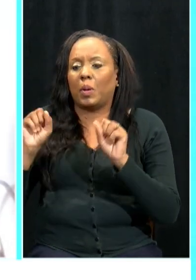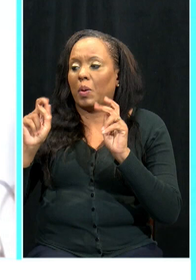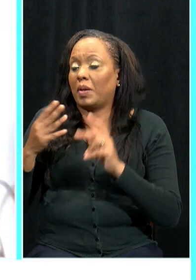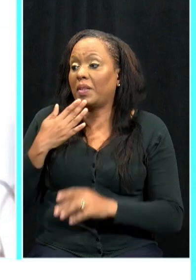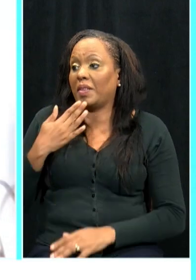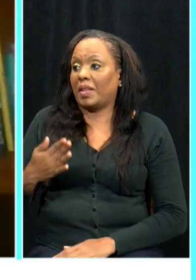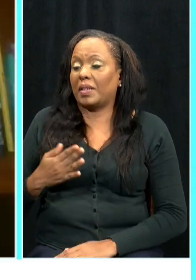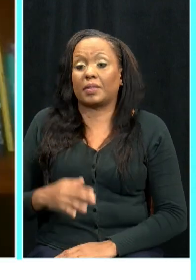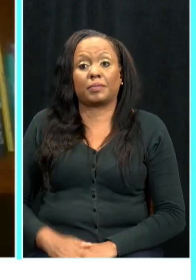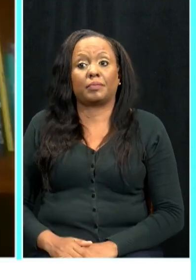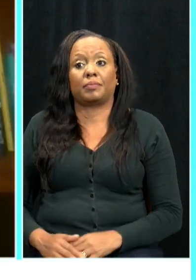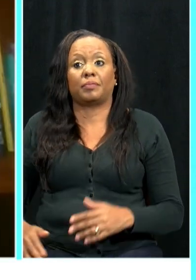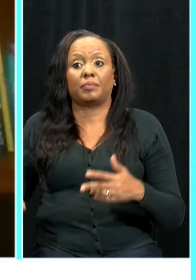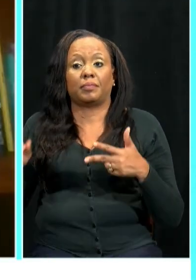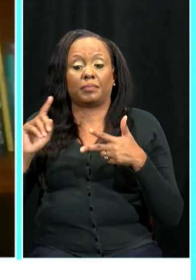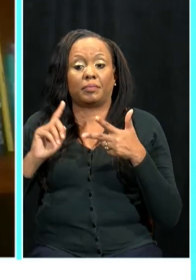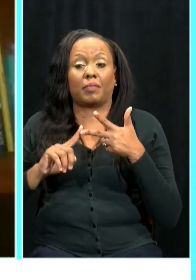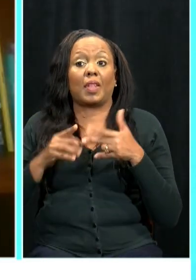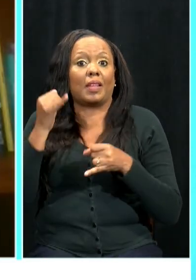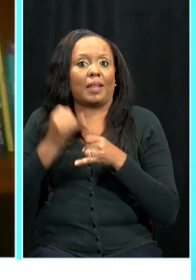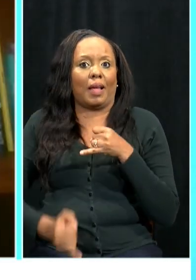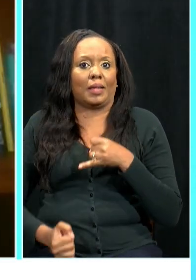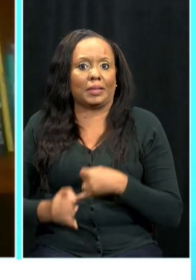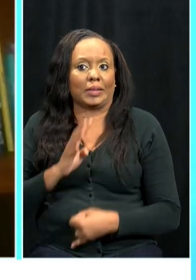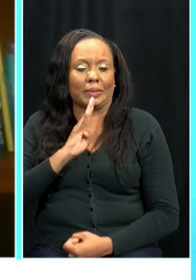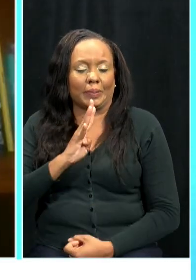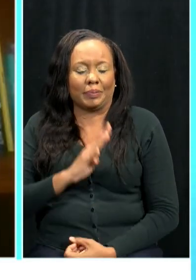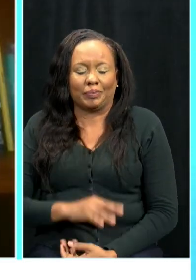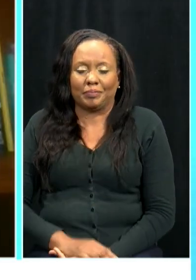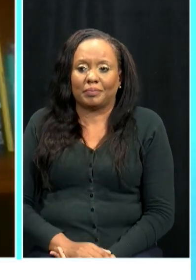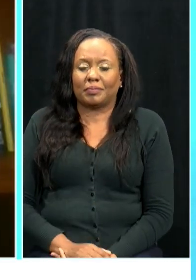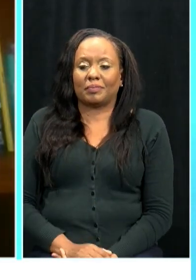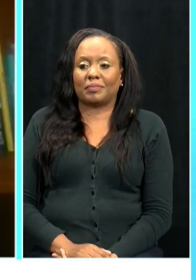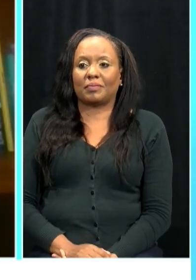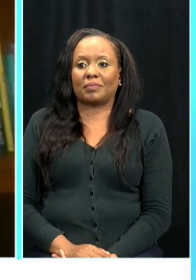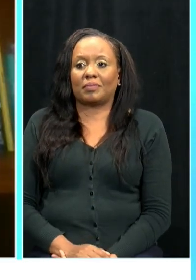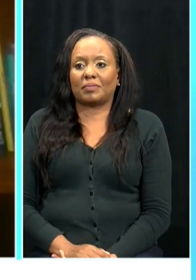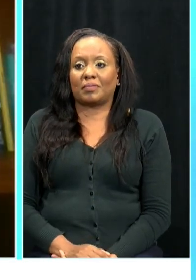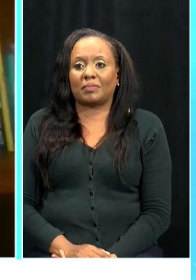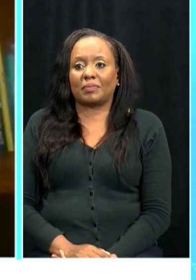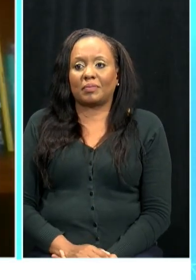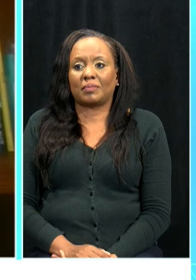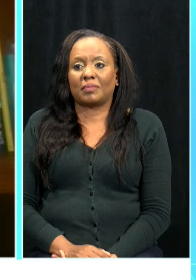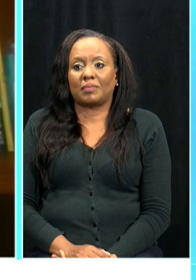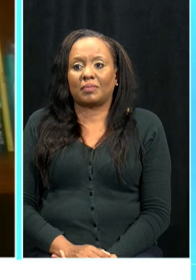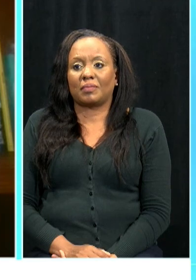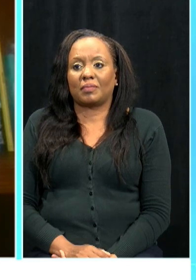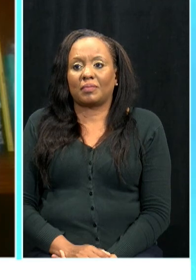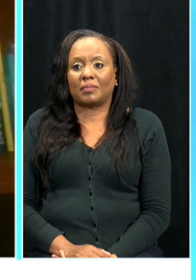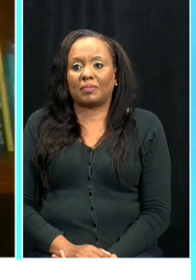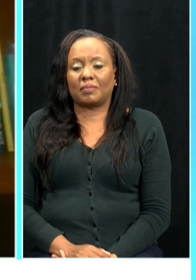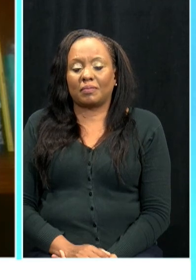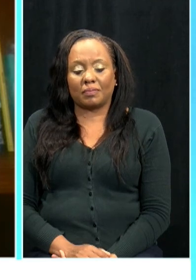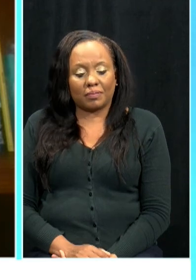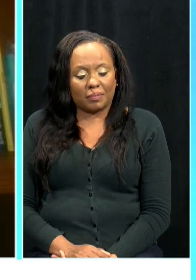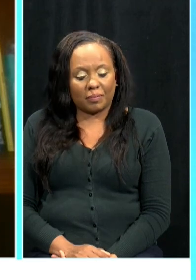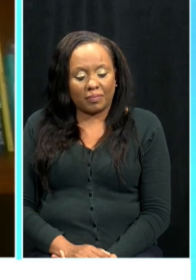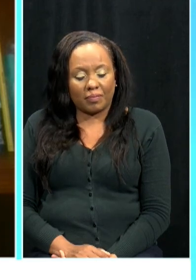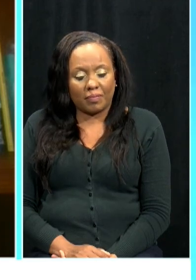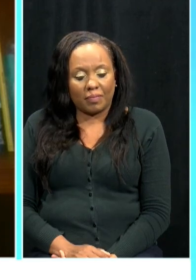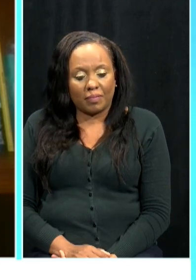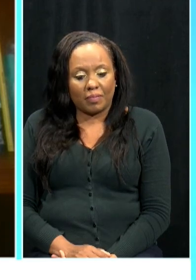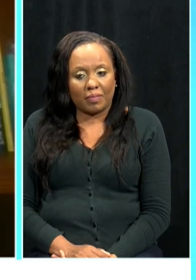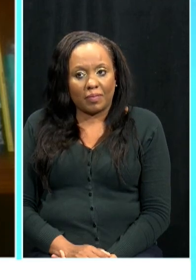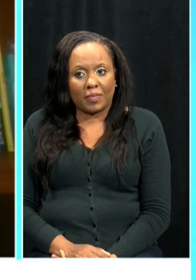much. And Dr. Thank Joseph, you. you get the last word. Yeah, because I'm laughing because Ms. Gilkes ended her statement by producing a nice